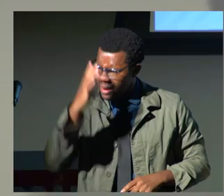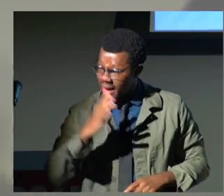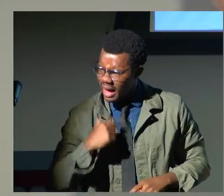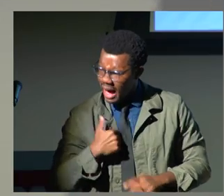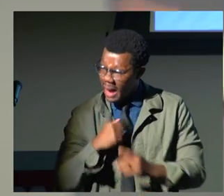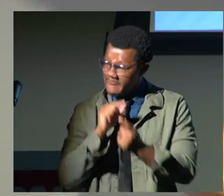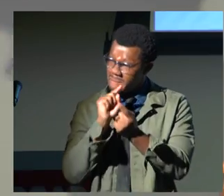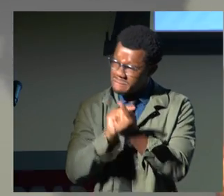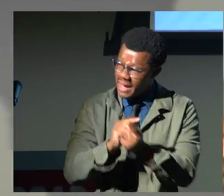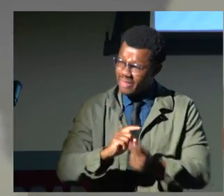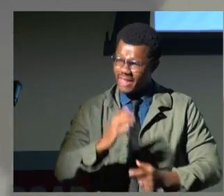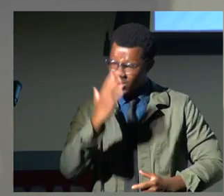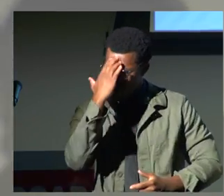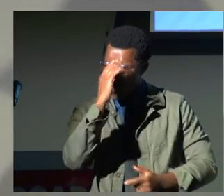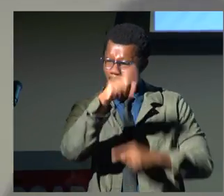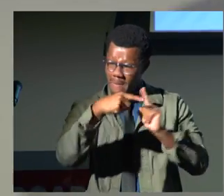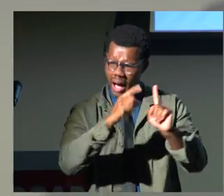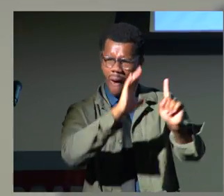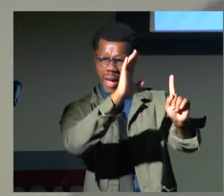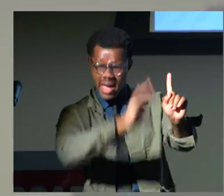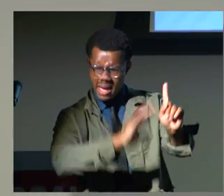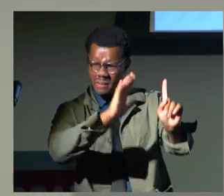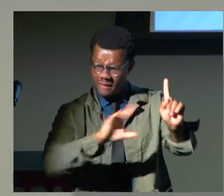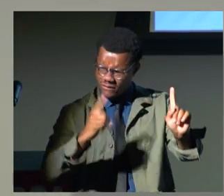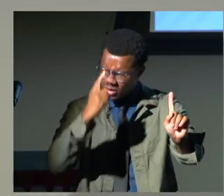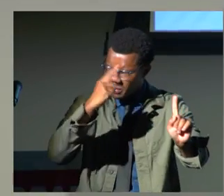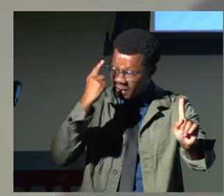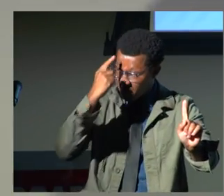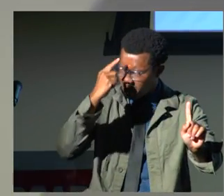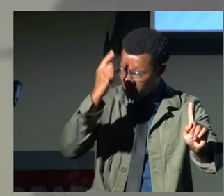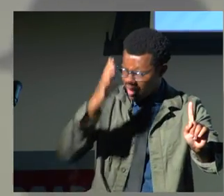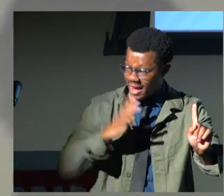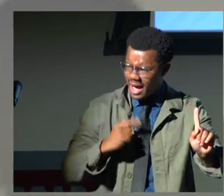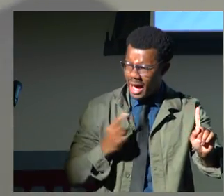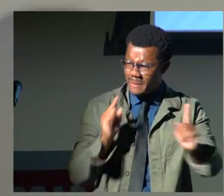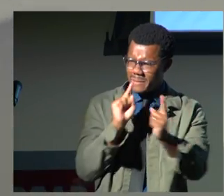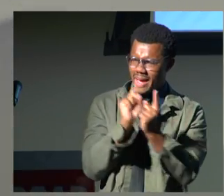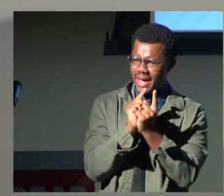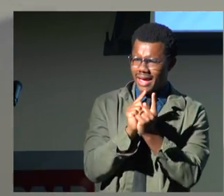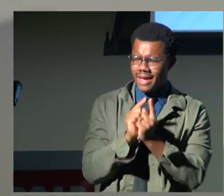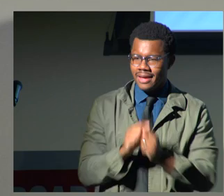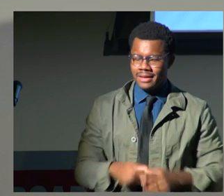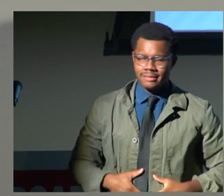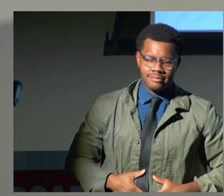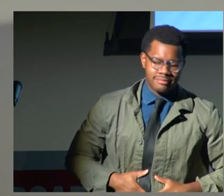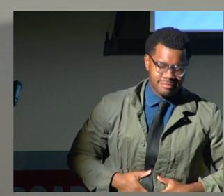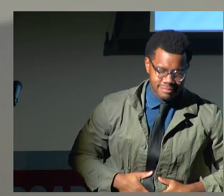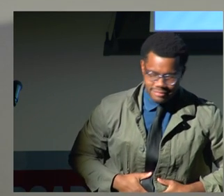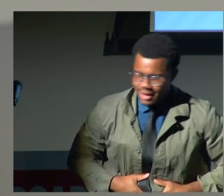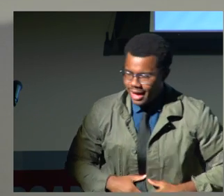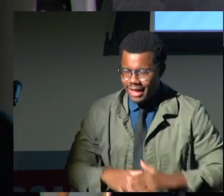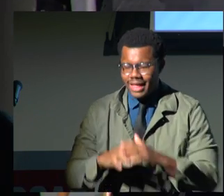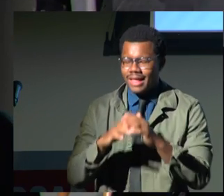It went on about Jim Dine. And then I thought that tickled me so,